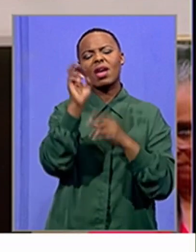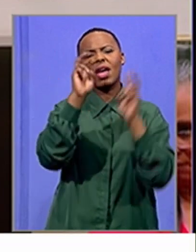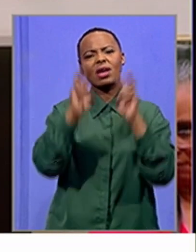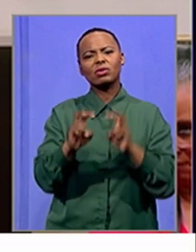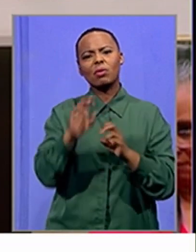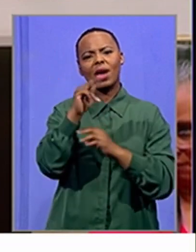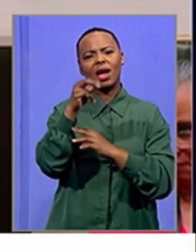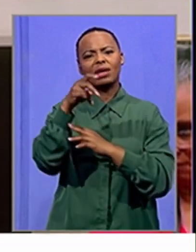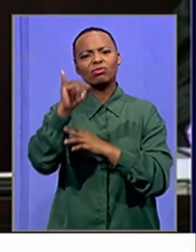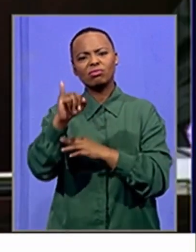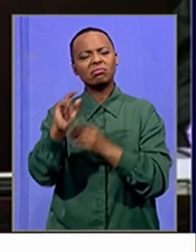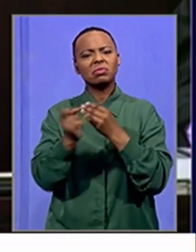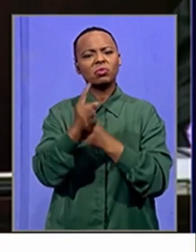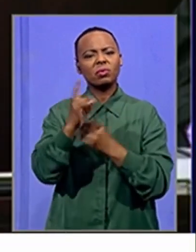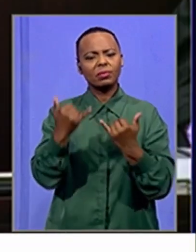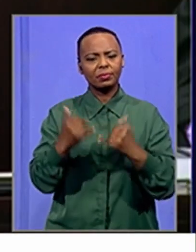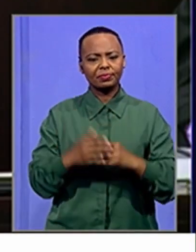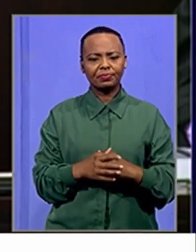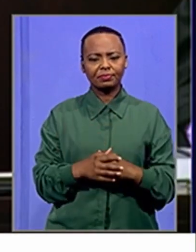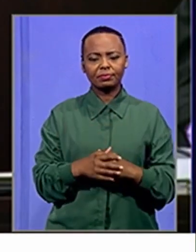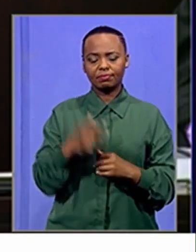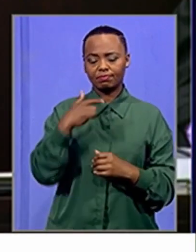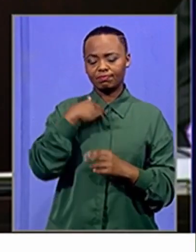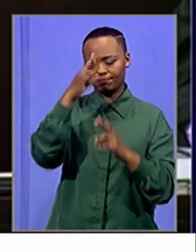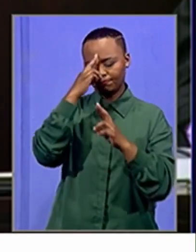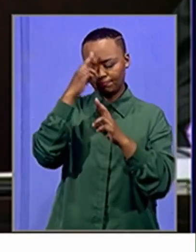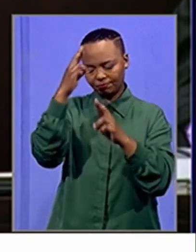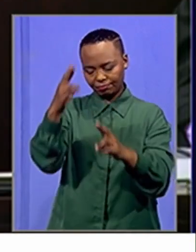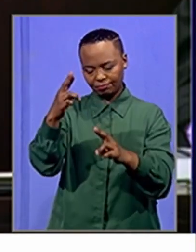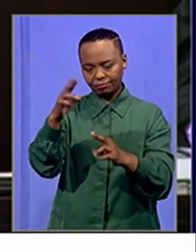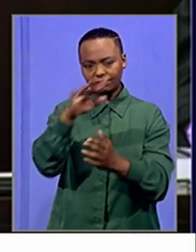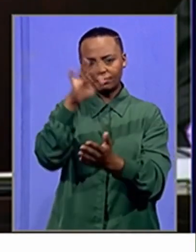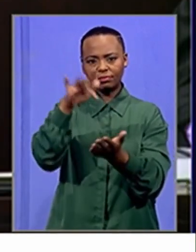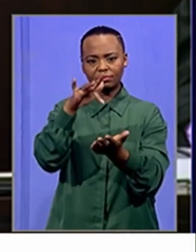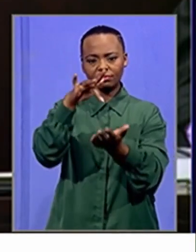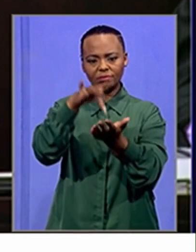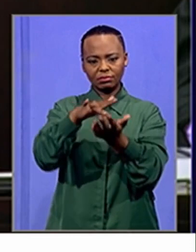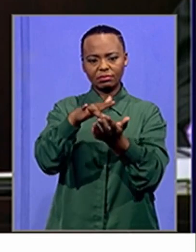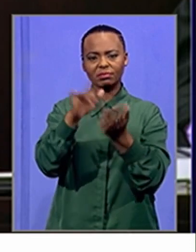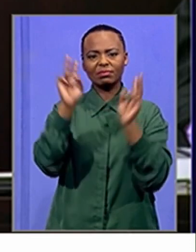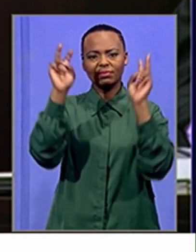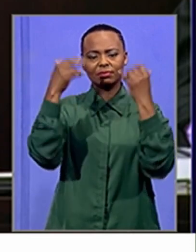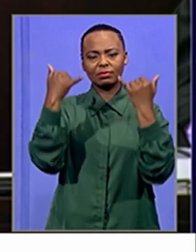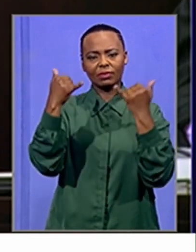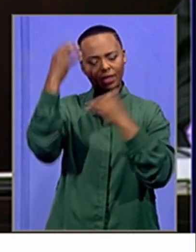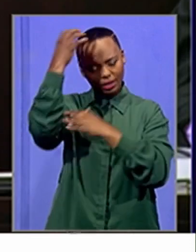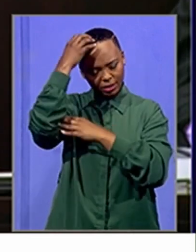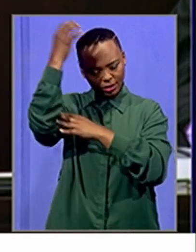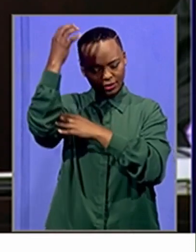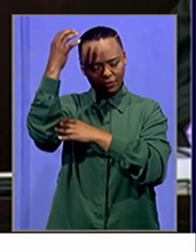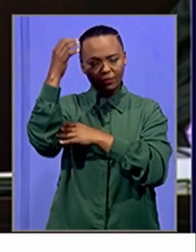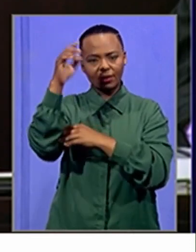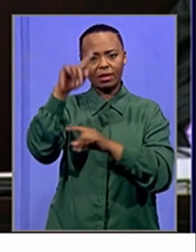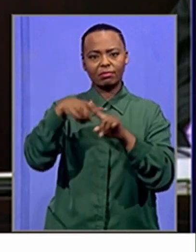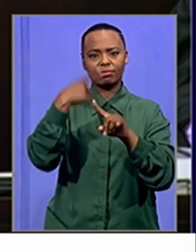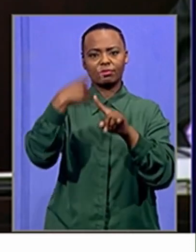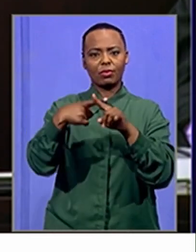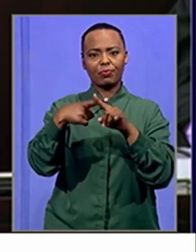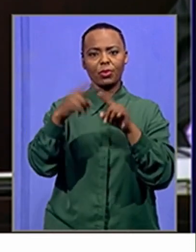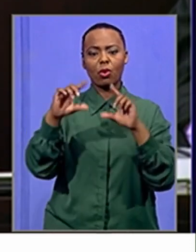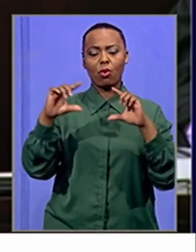Eskom Andre Director. With respect to the position of the Group Chief Executive Officer of